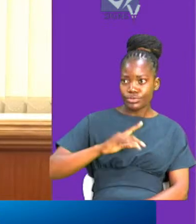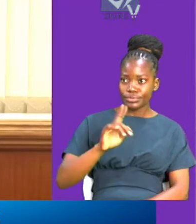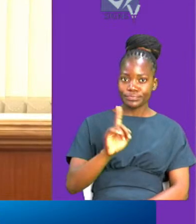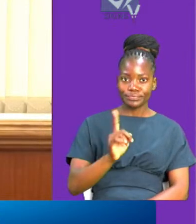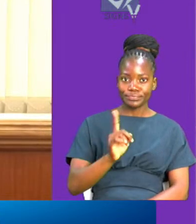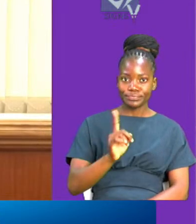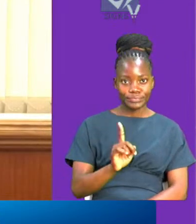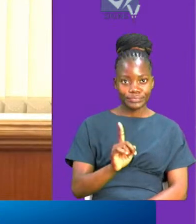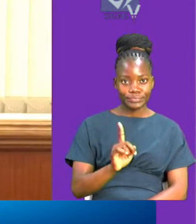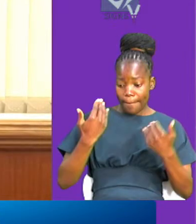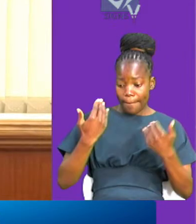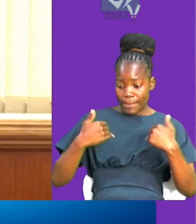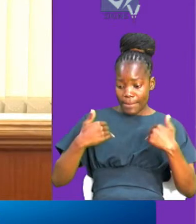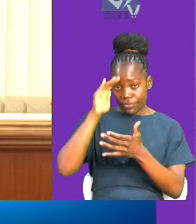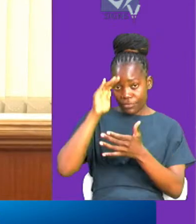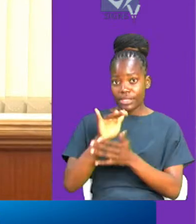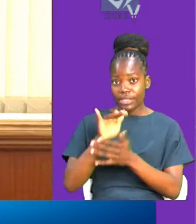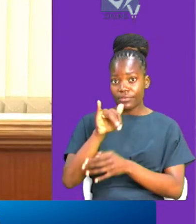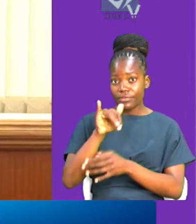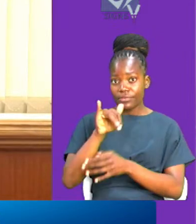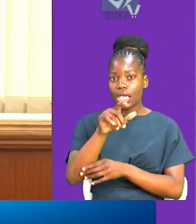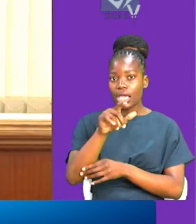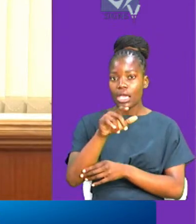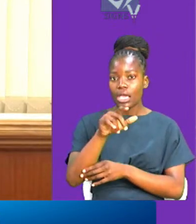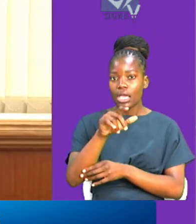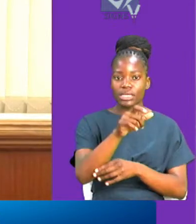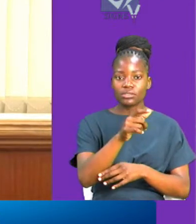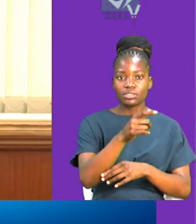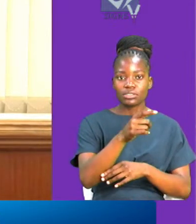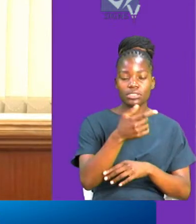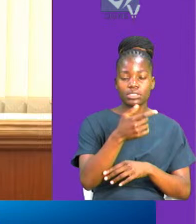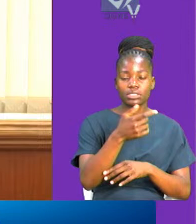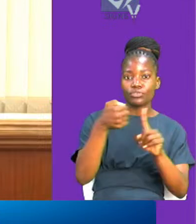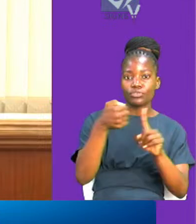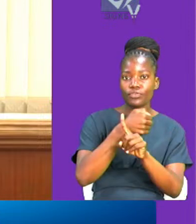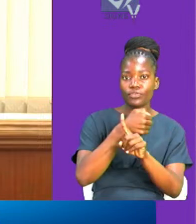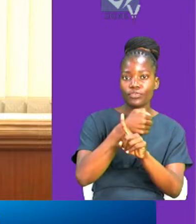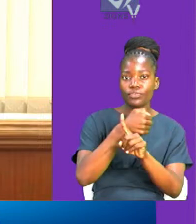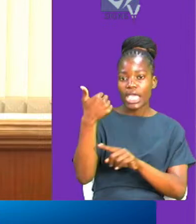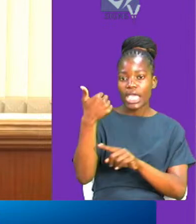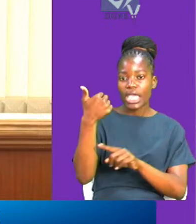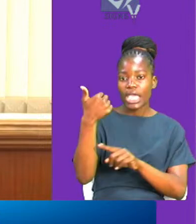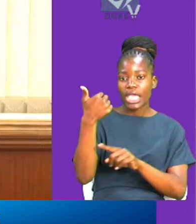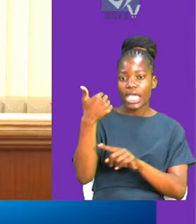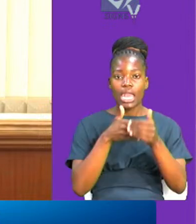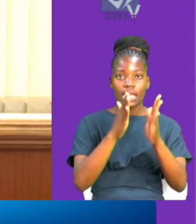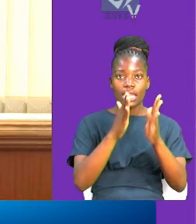not believe that anyone should come out fighting any of those leaders,